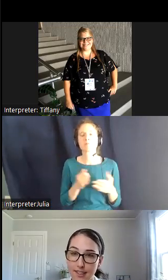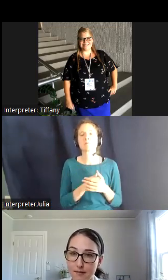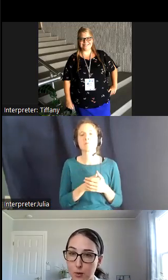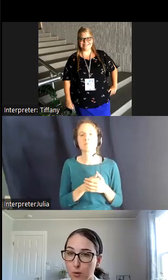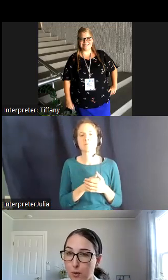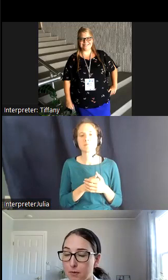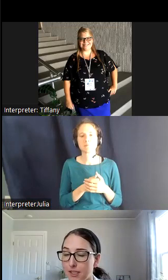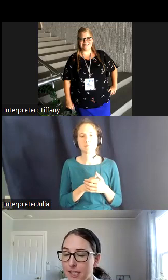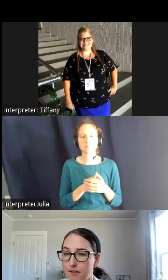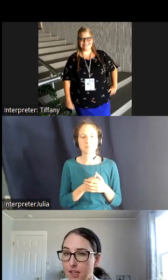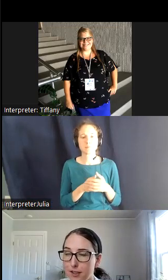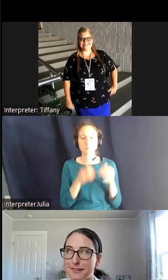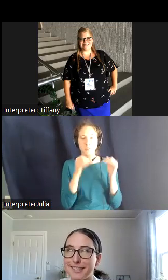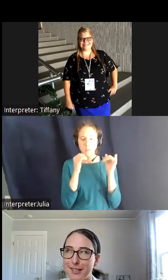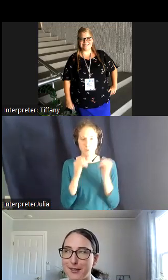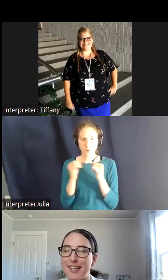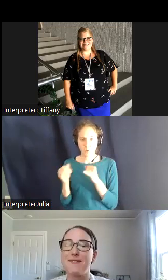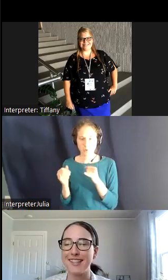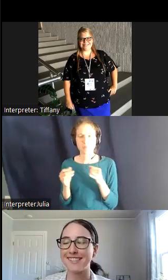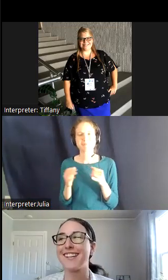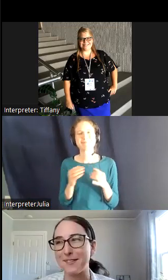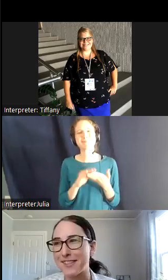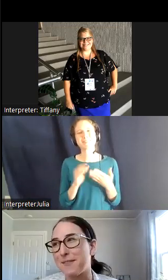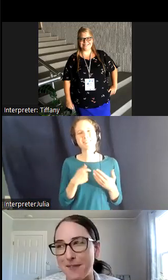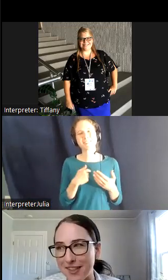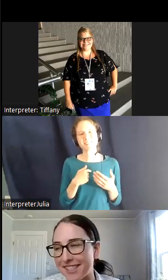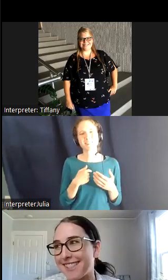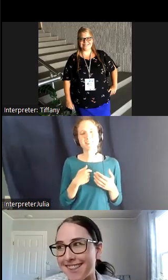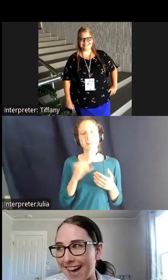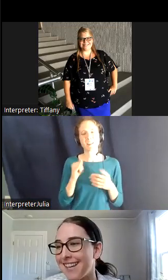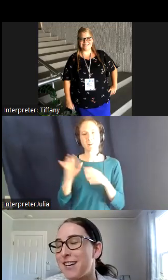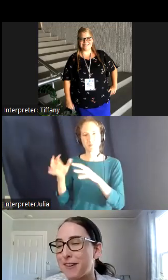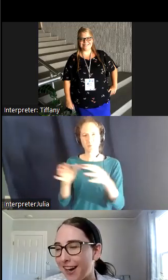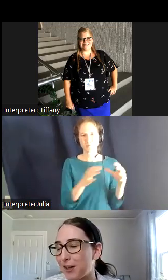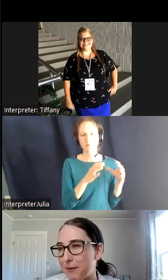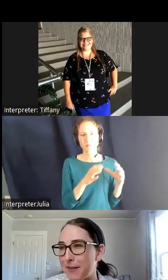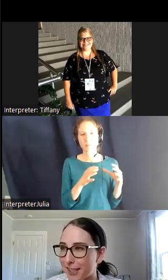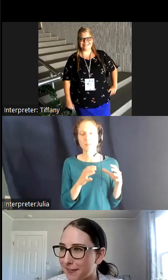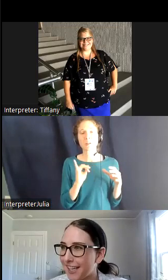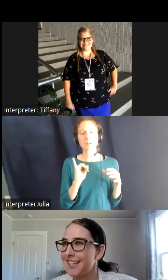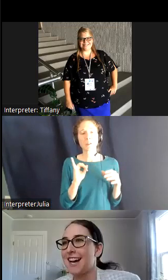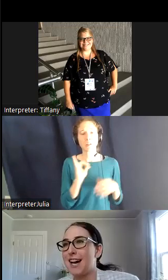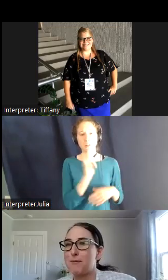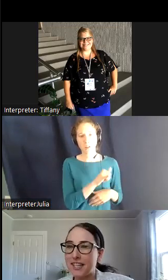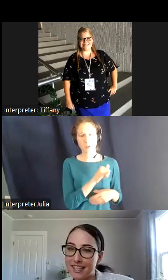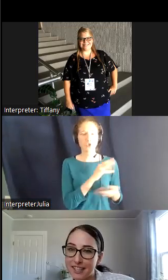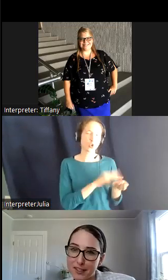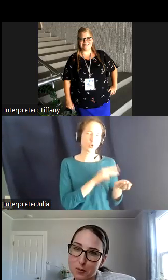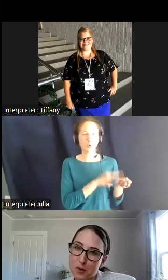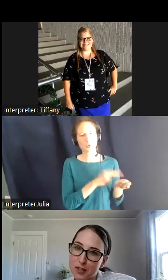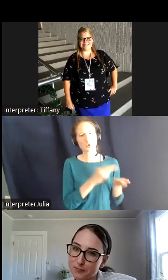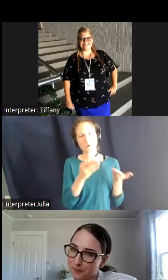the individual would be receiving, or excuse me, based on that subset of populations that provider would be serving, when